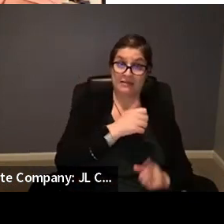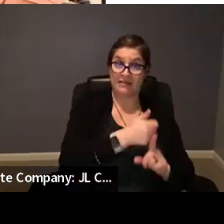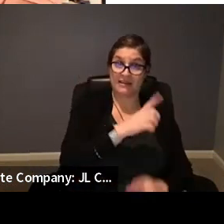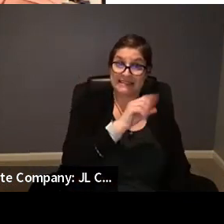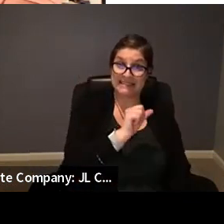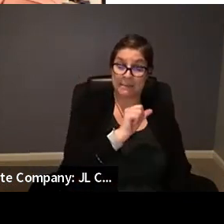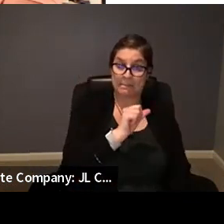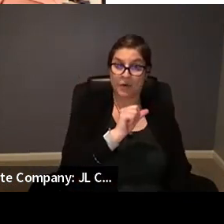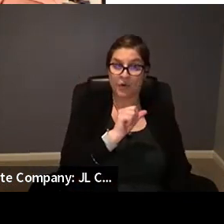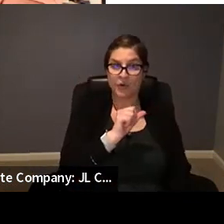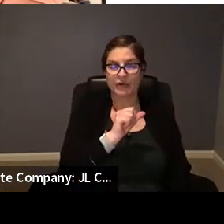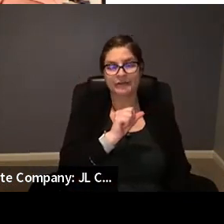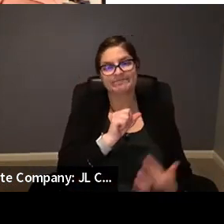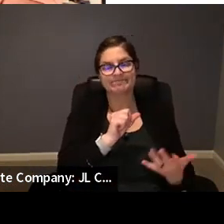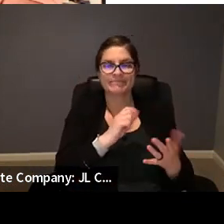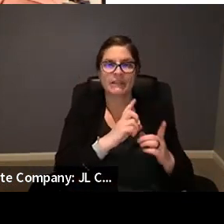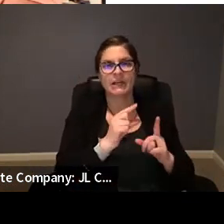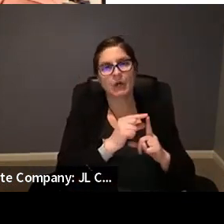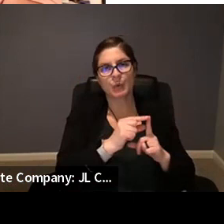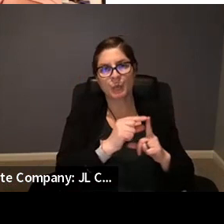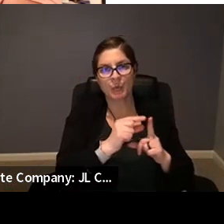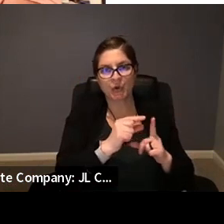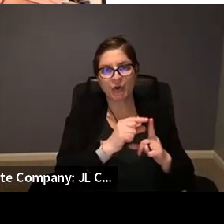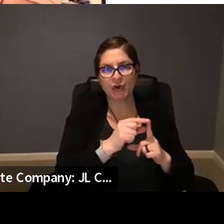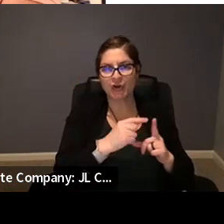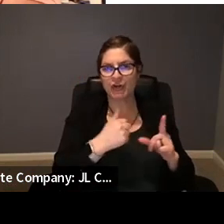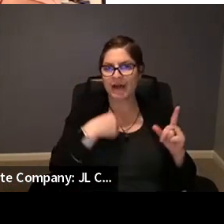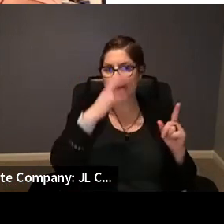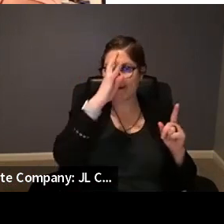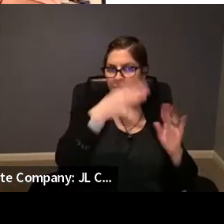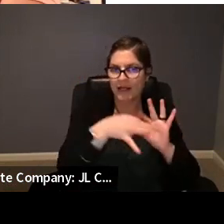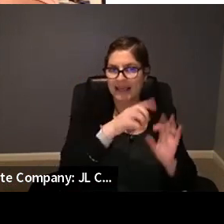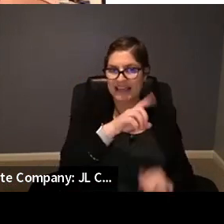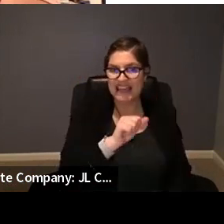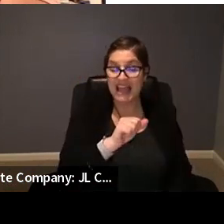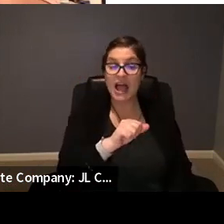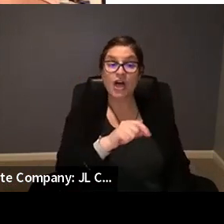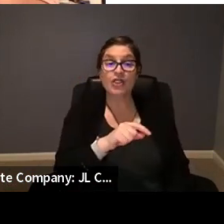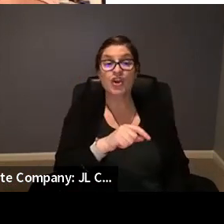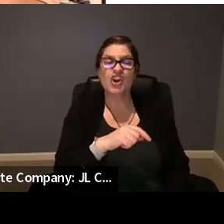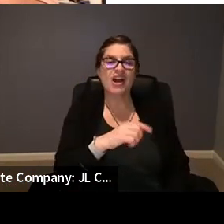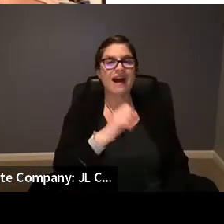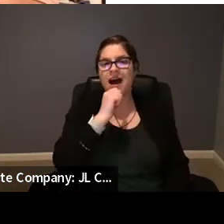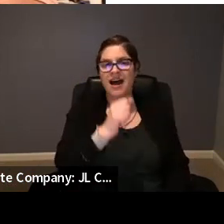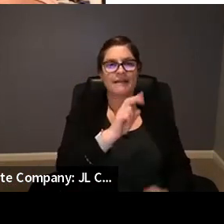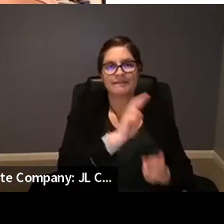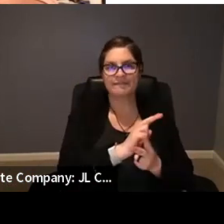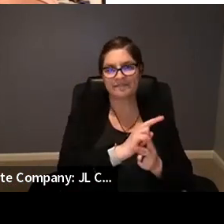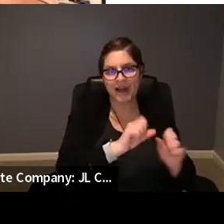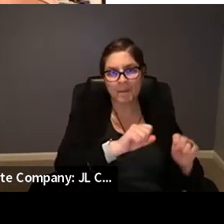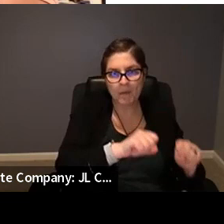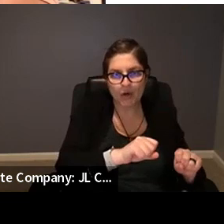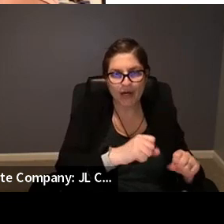considered, you know, to use a term that I coined when it comes to disability, you know, they're unfuckable. You know, nobody's gonna